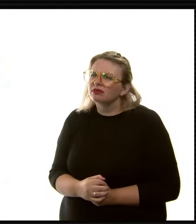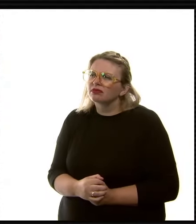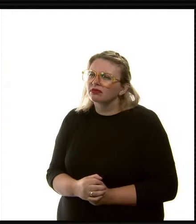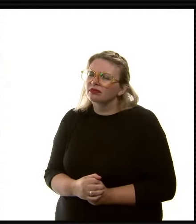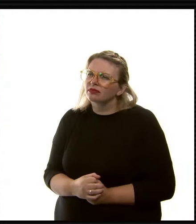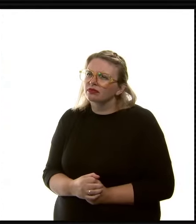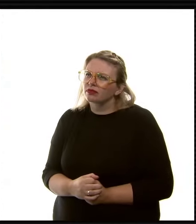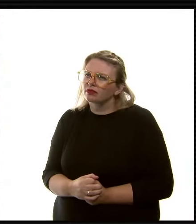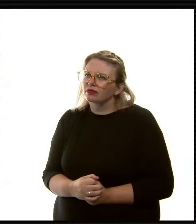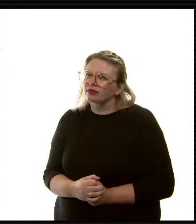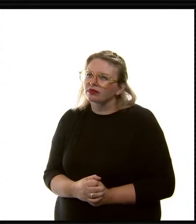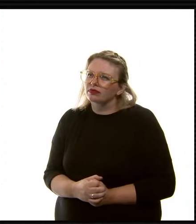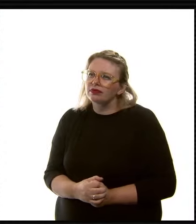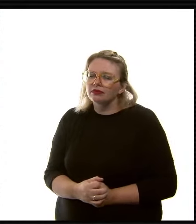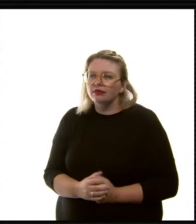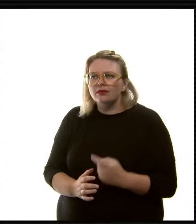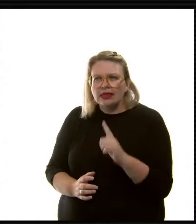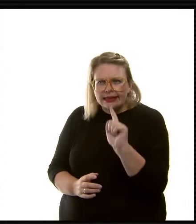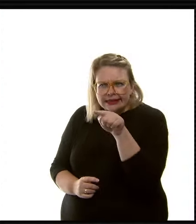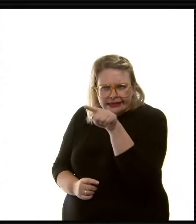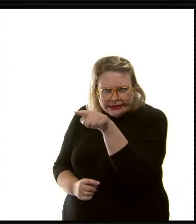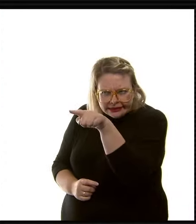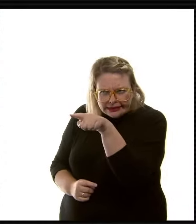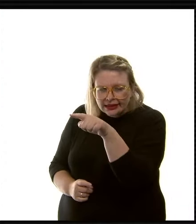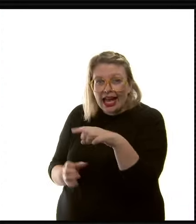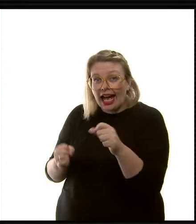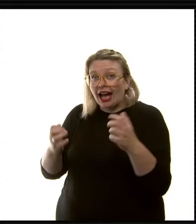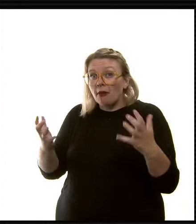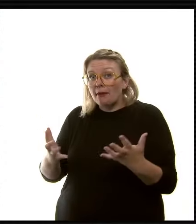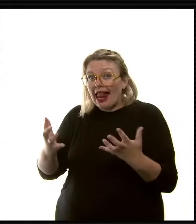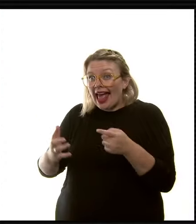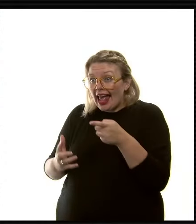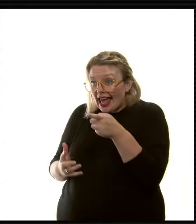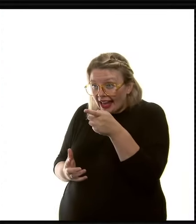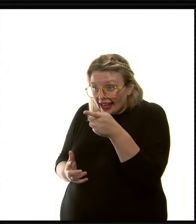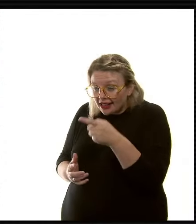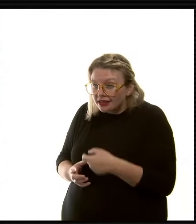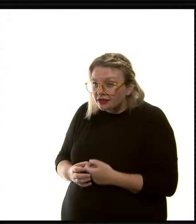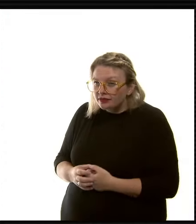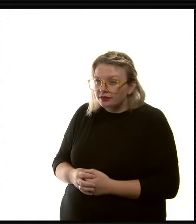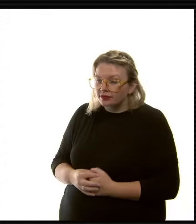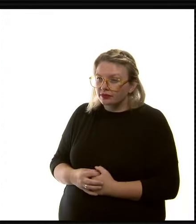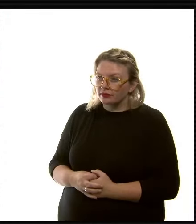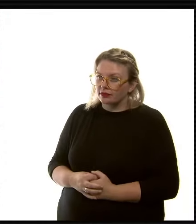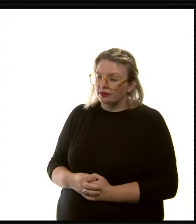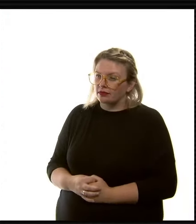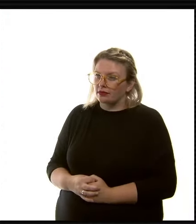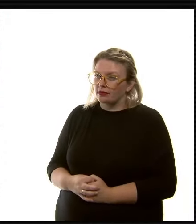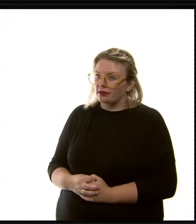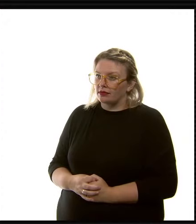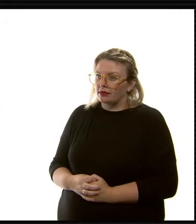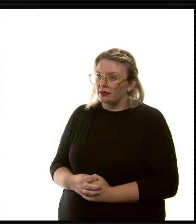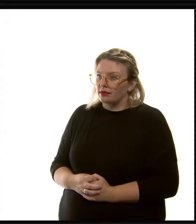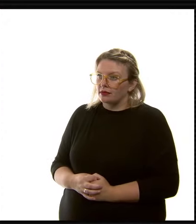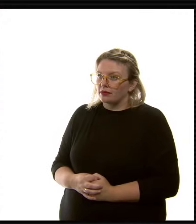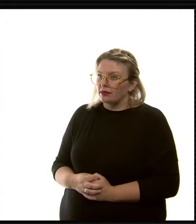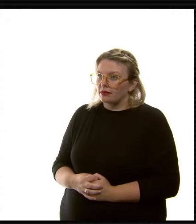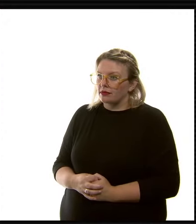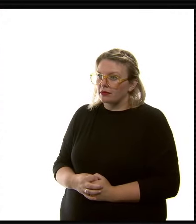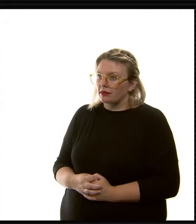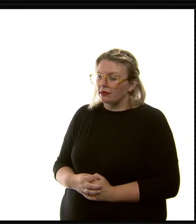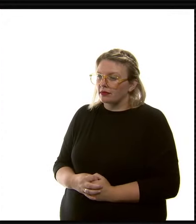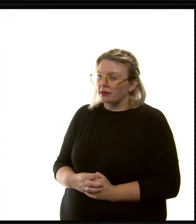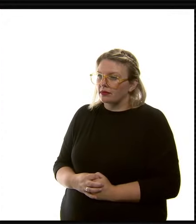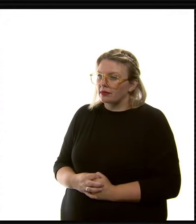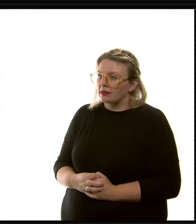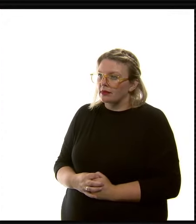yeah, we have like a play feature over here. So Mike, if you want to help me. So if we... Here, put this guy in there. This guy, where's?